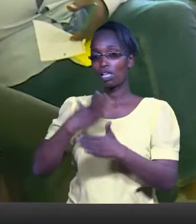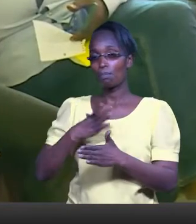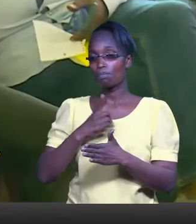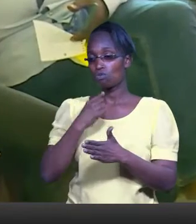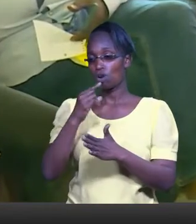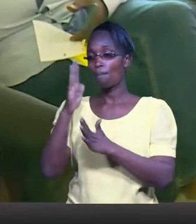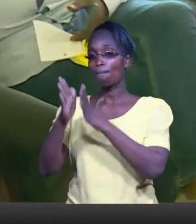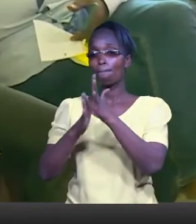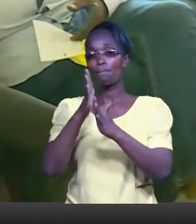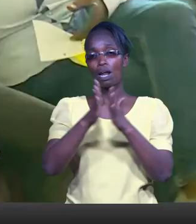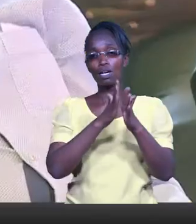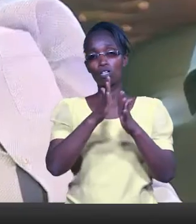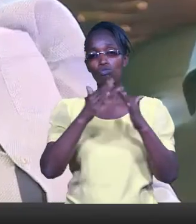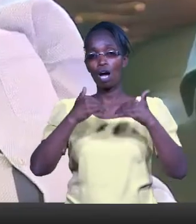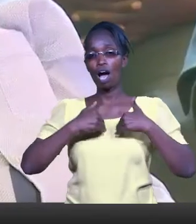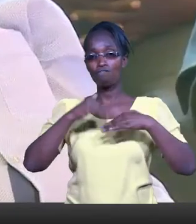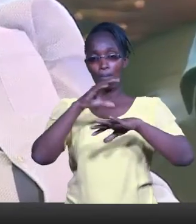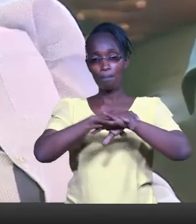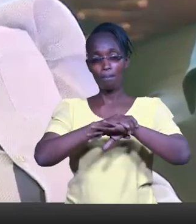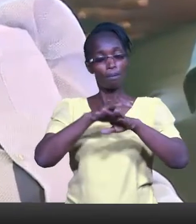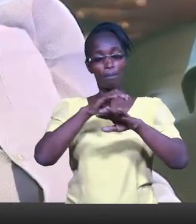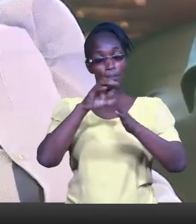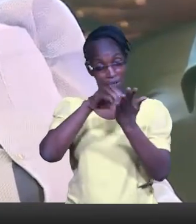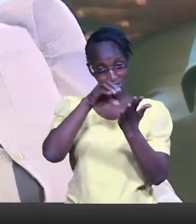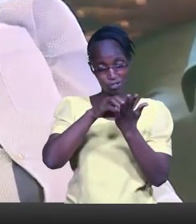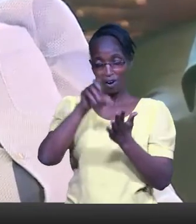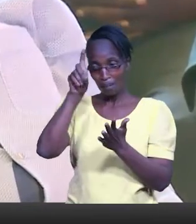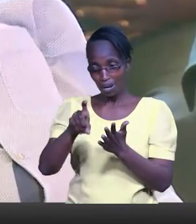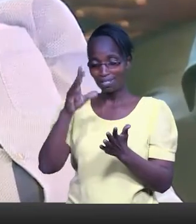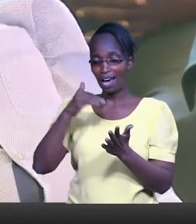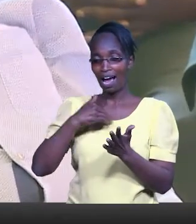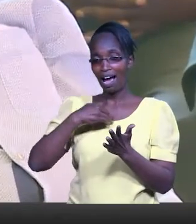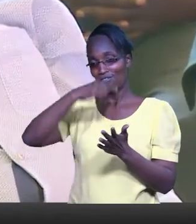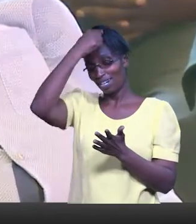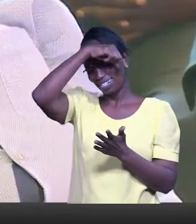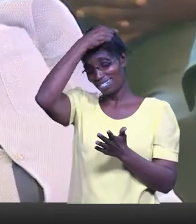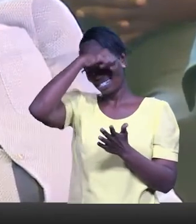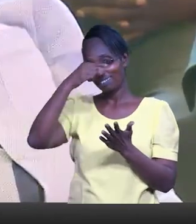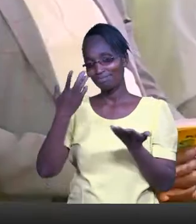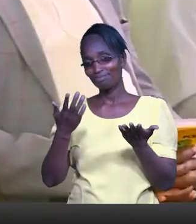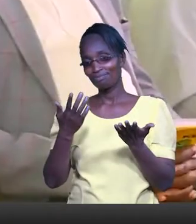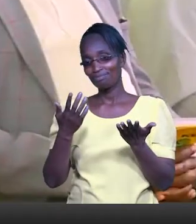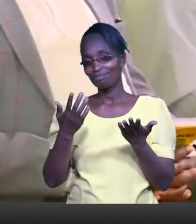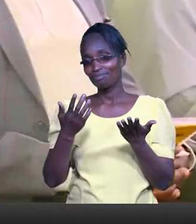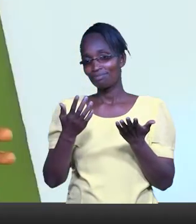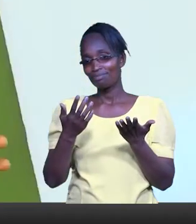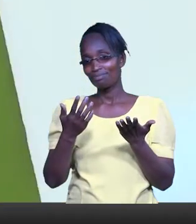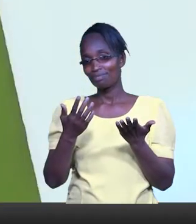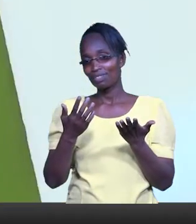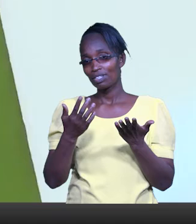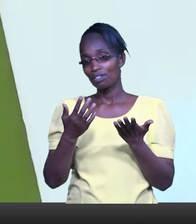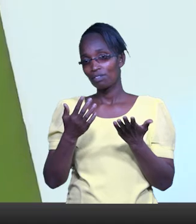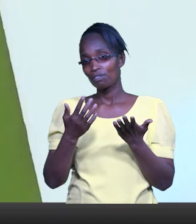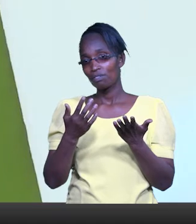anayewania kiti ifikapo mwaka 2022 ni lazima awe na shahada kutoka chuo kikuu.